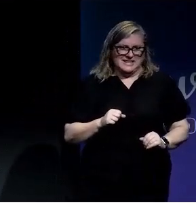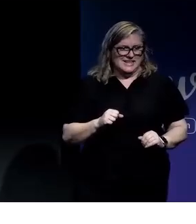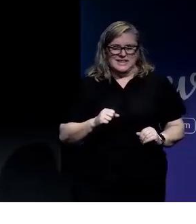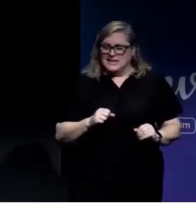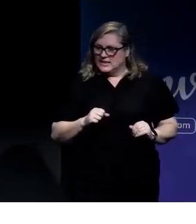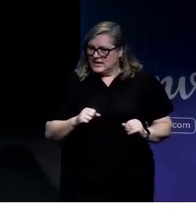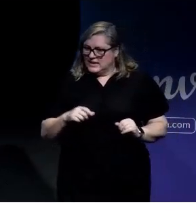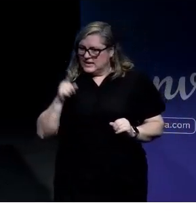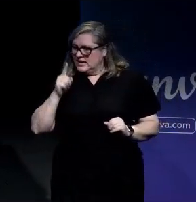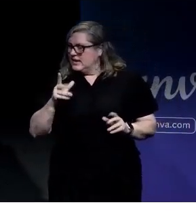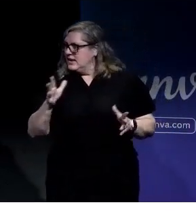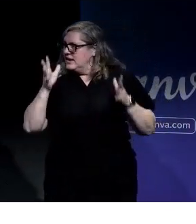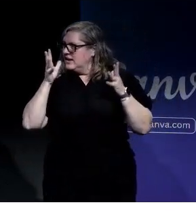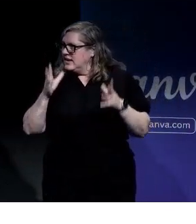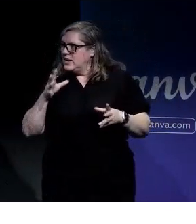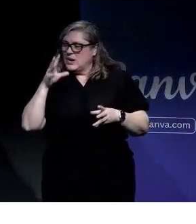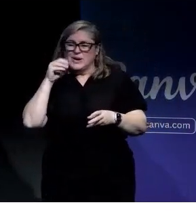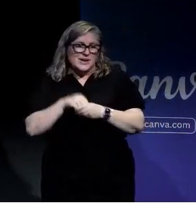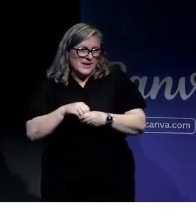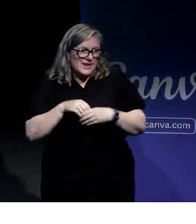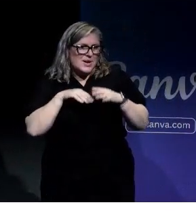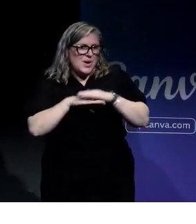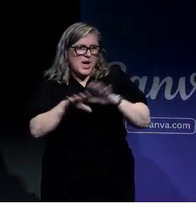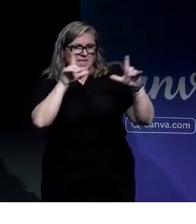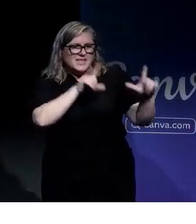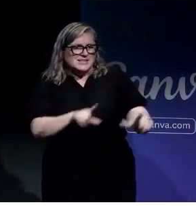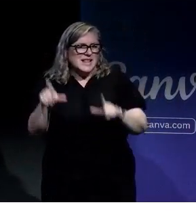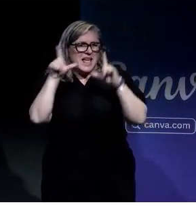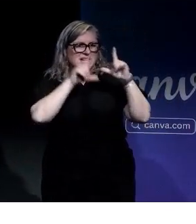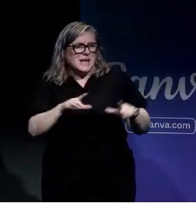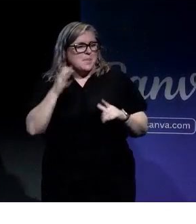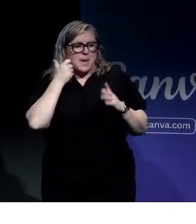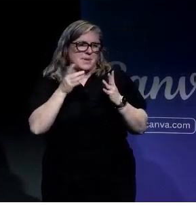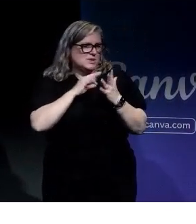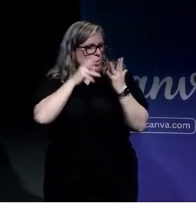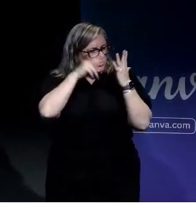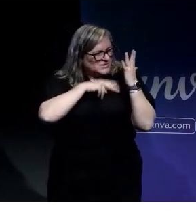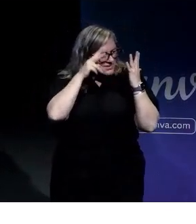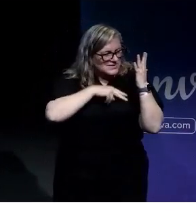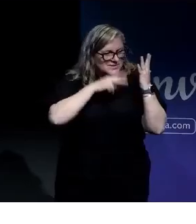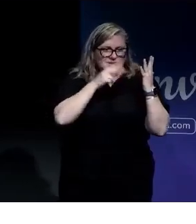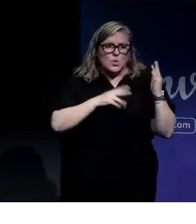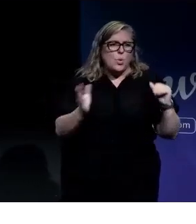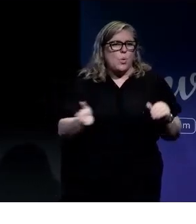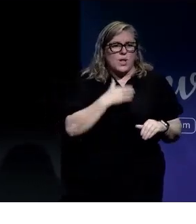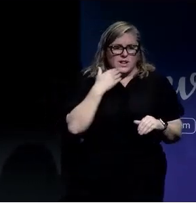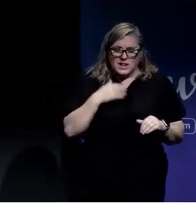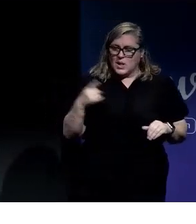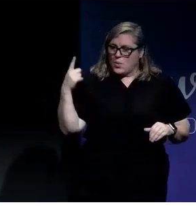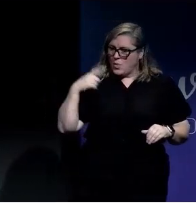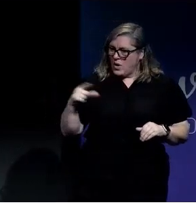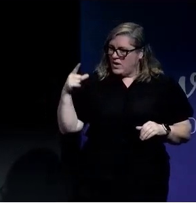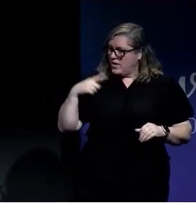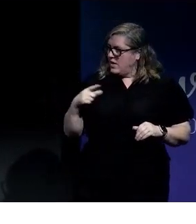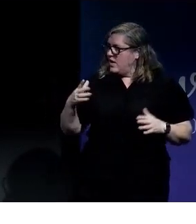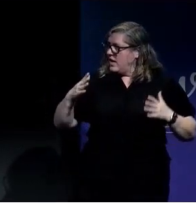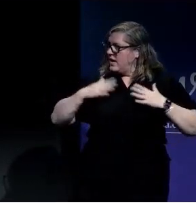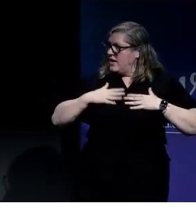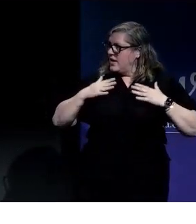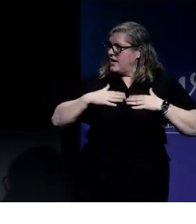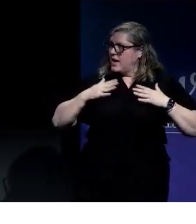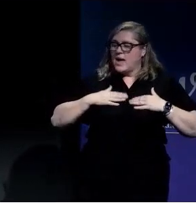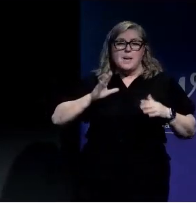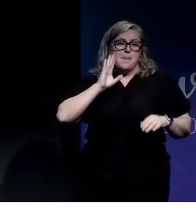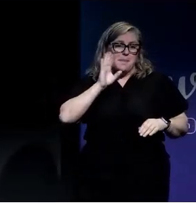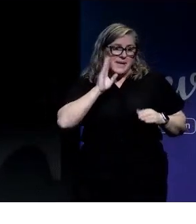And there's a lot of content on these slides. We might not get to all the content. The reason why all of my so-called speaker